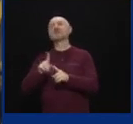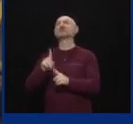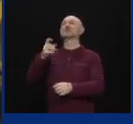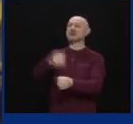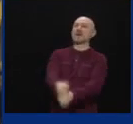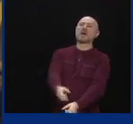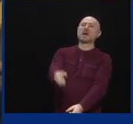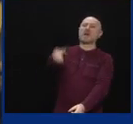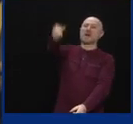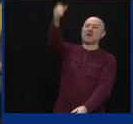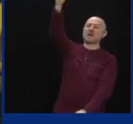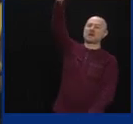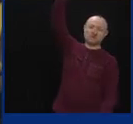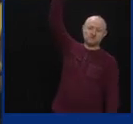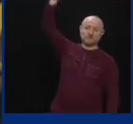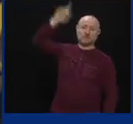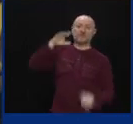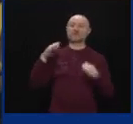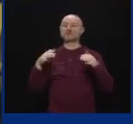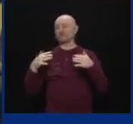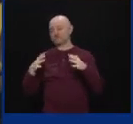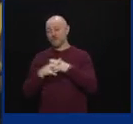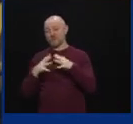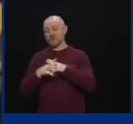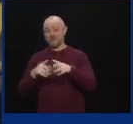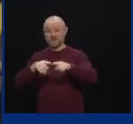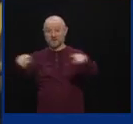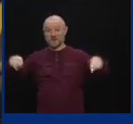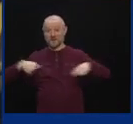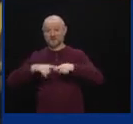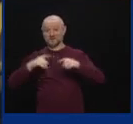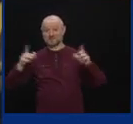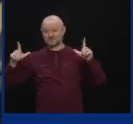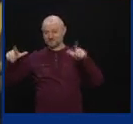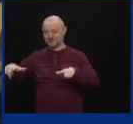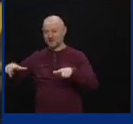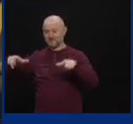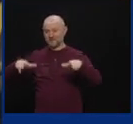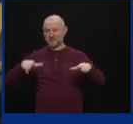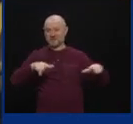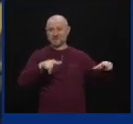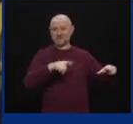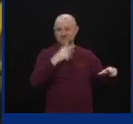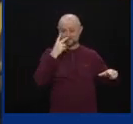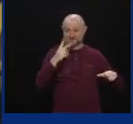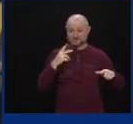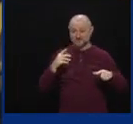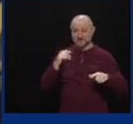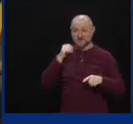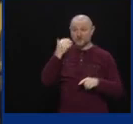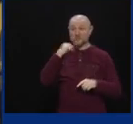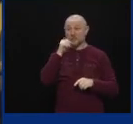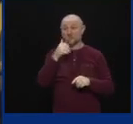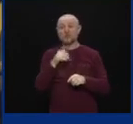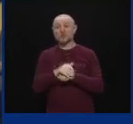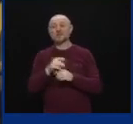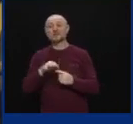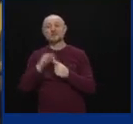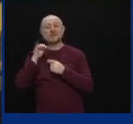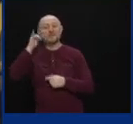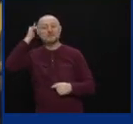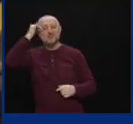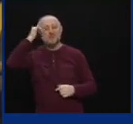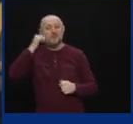football field? Okay, you need to turn on TV tomorrow night. There's a special game going on Saturday night, Buffalo Bills.